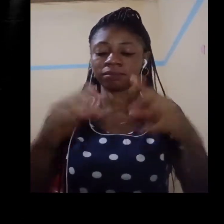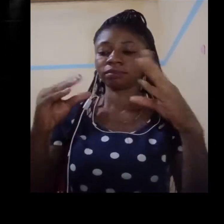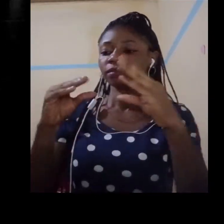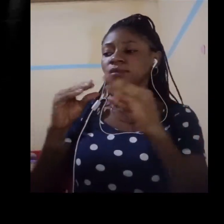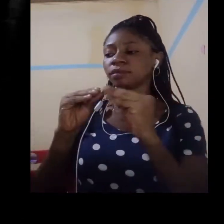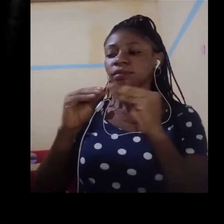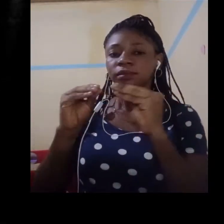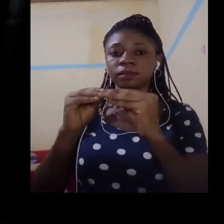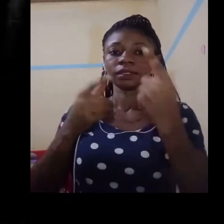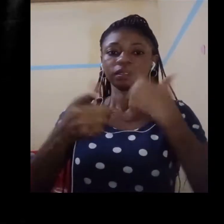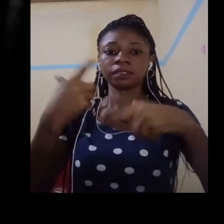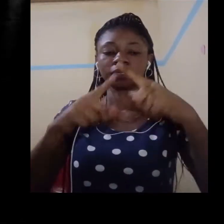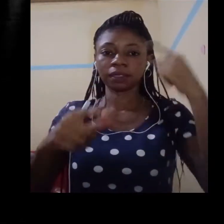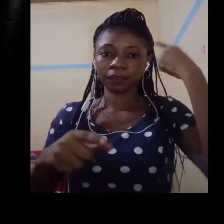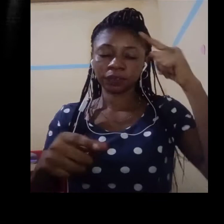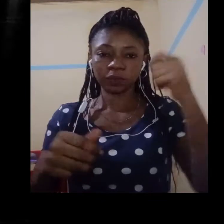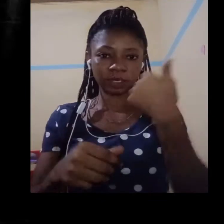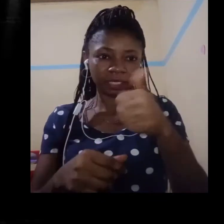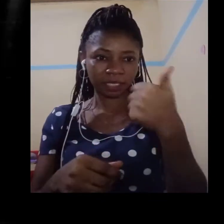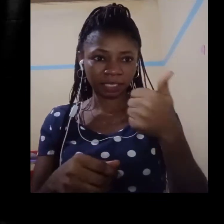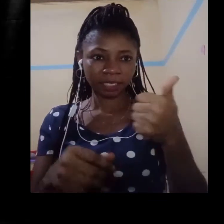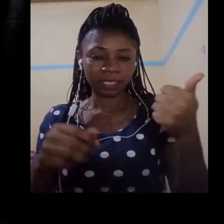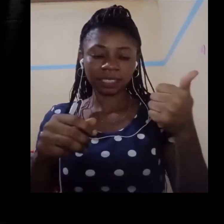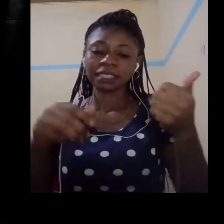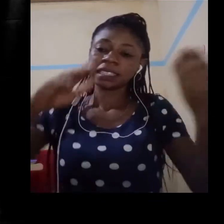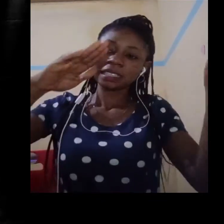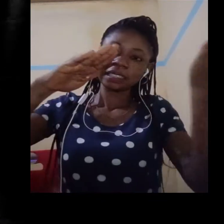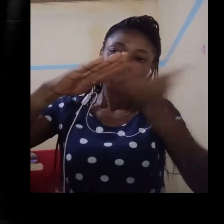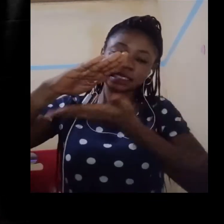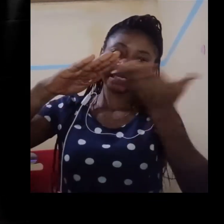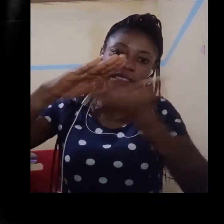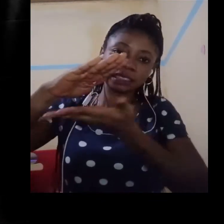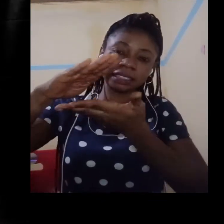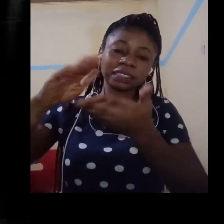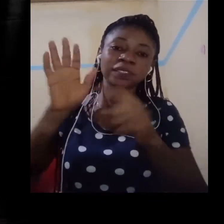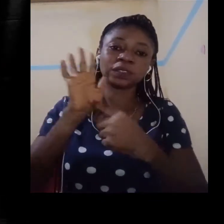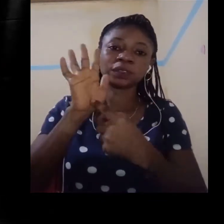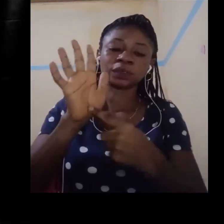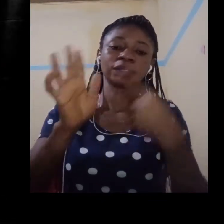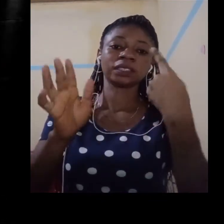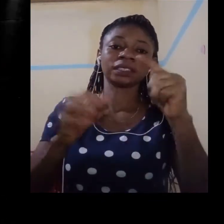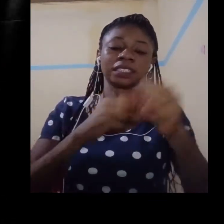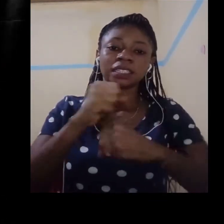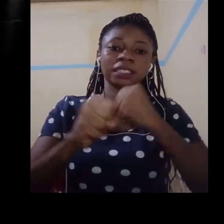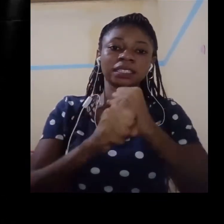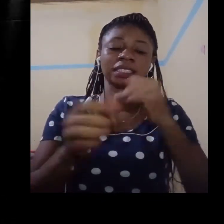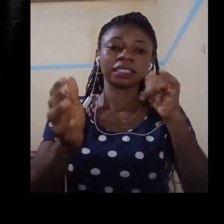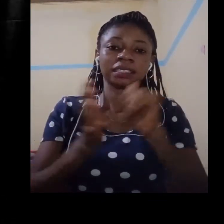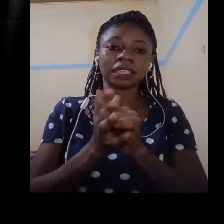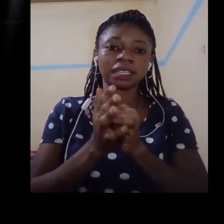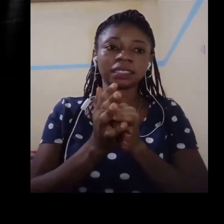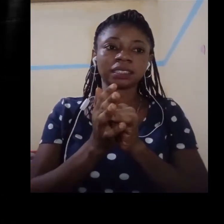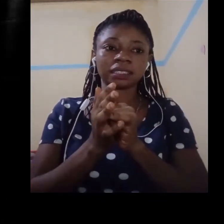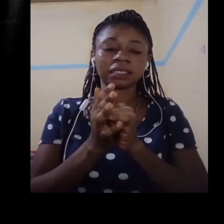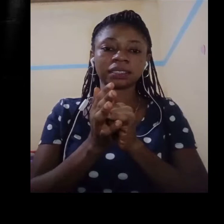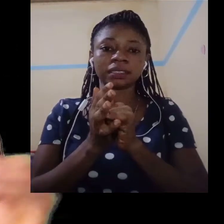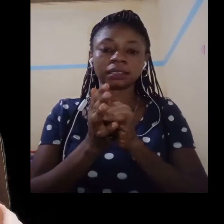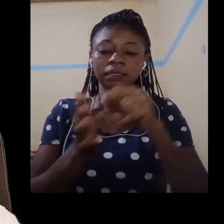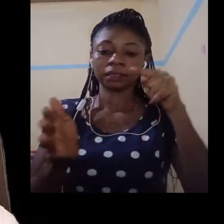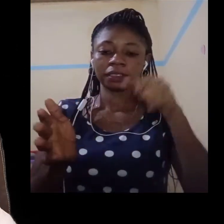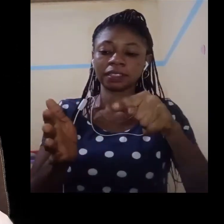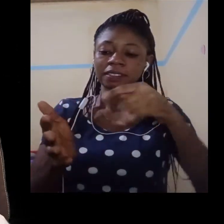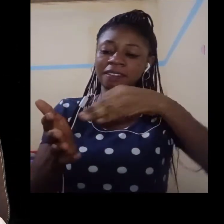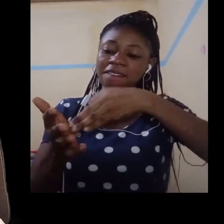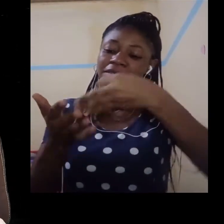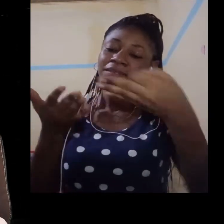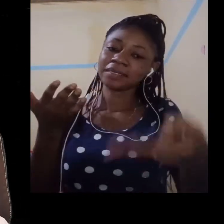in Margajingere sign language, and also some other indigenous sign languages that we have been looking at. For